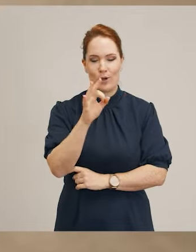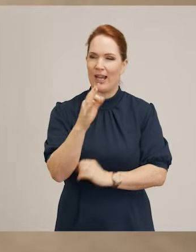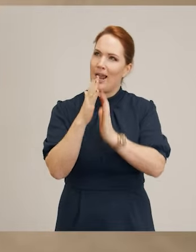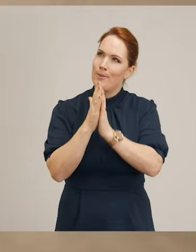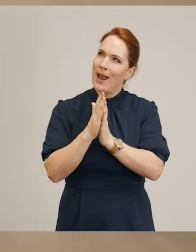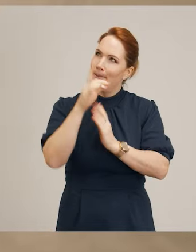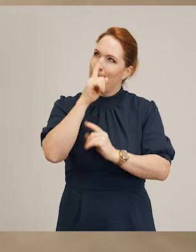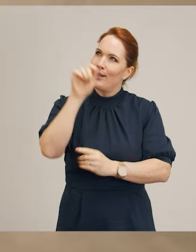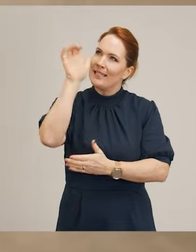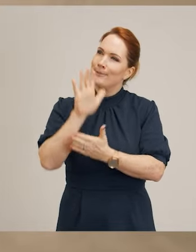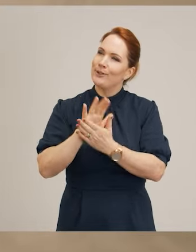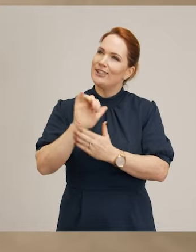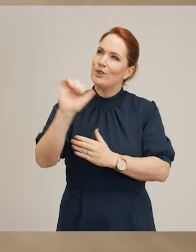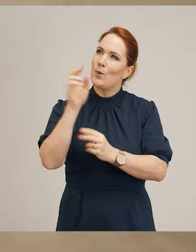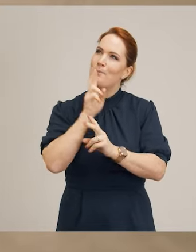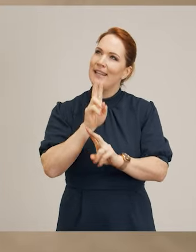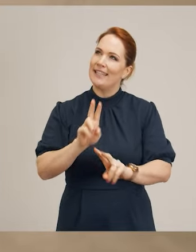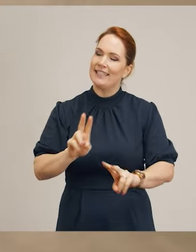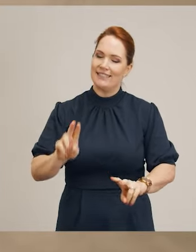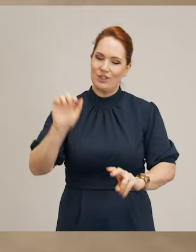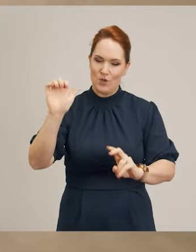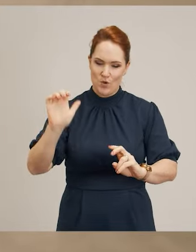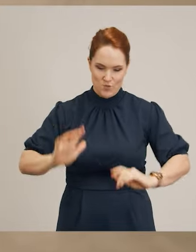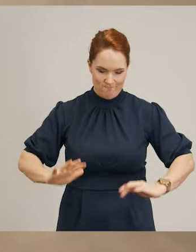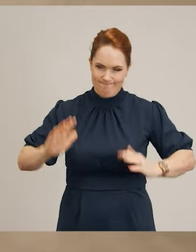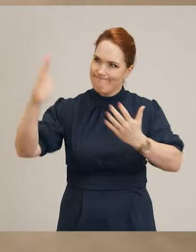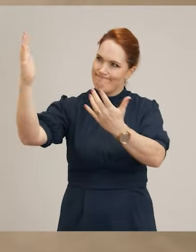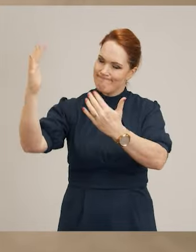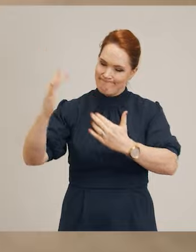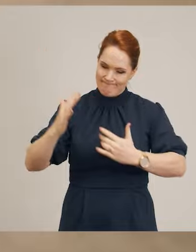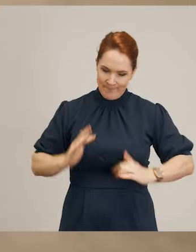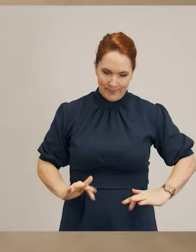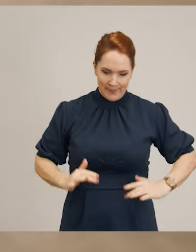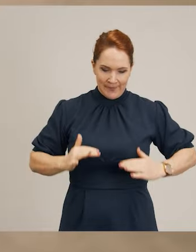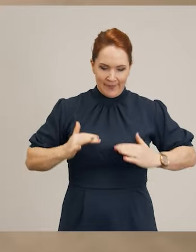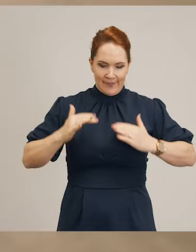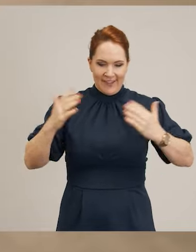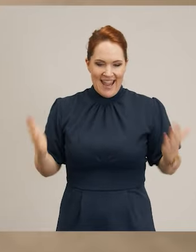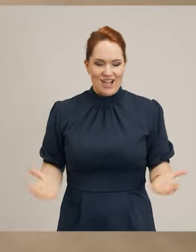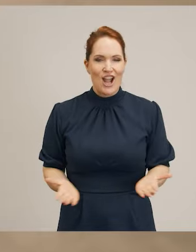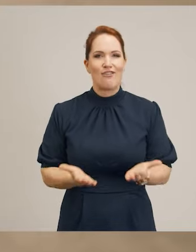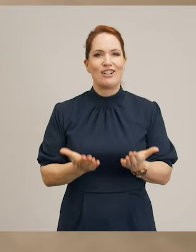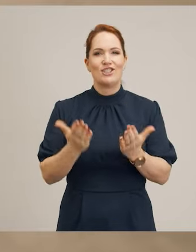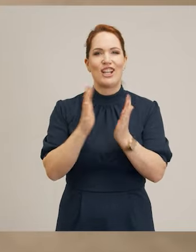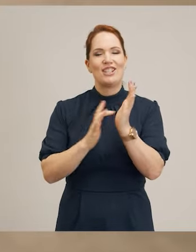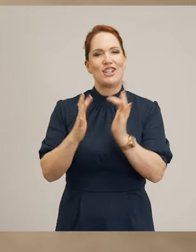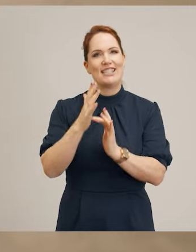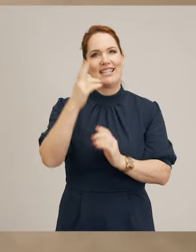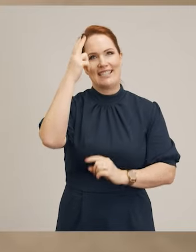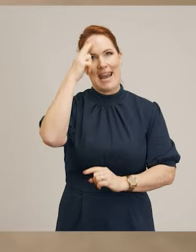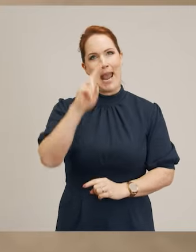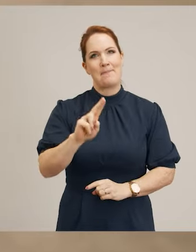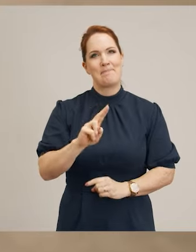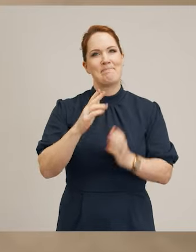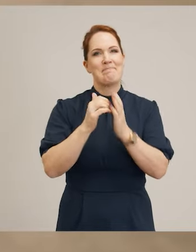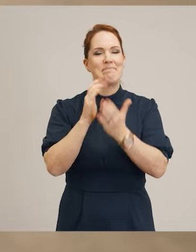would encounter your peace. Would you come and bring your refreshing? Would you come and bring your encouragement in Jesus'